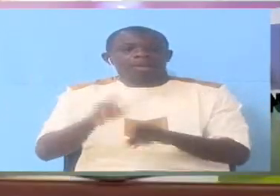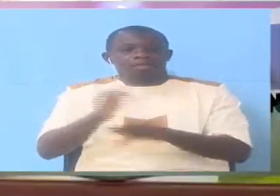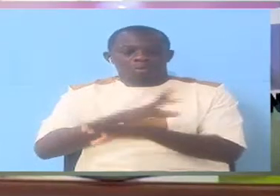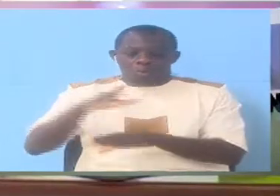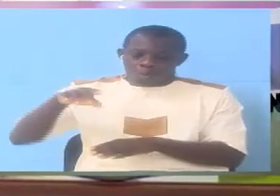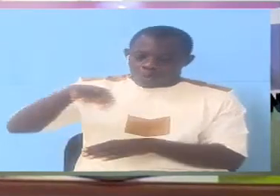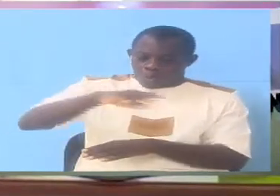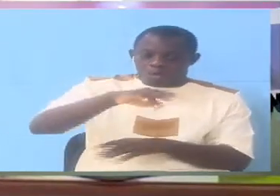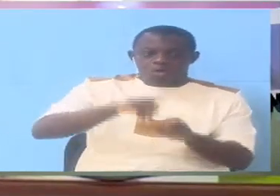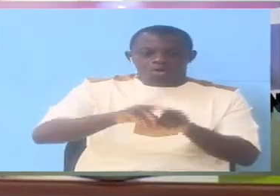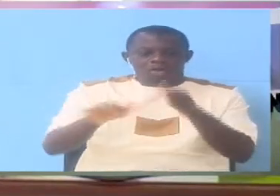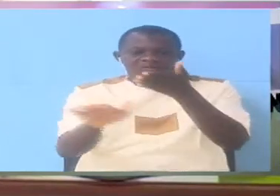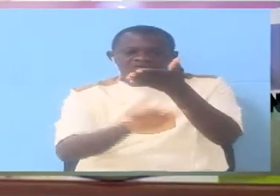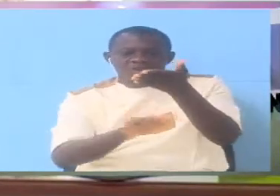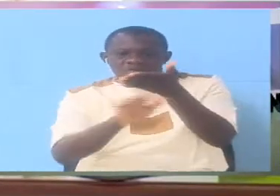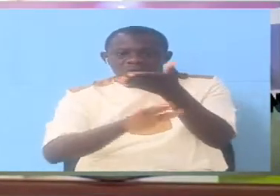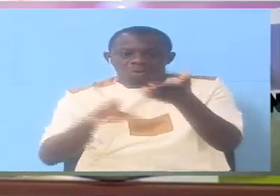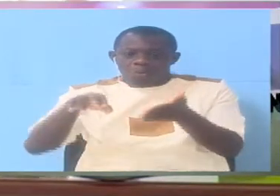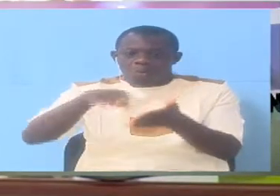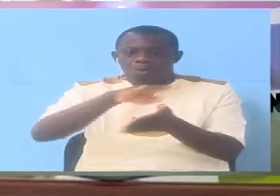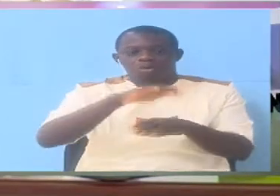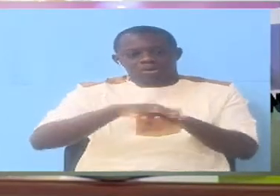that he dragged as he worked.